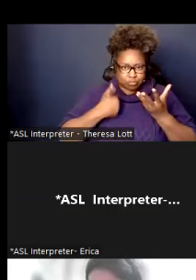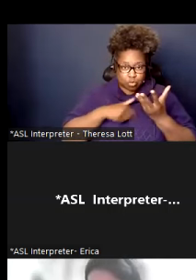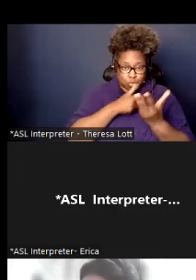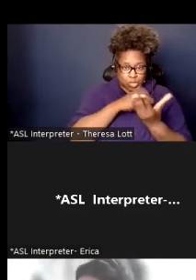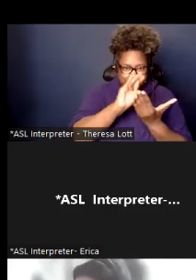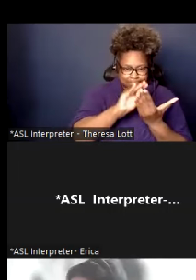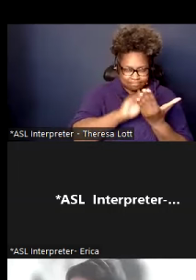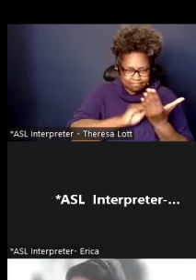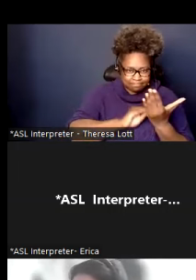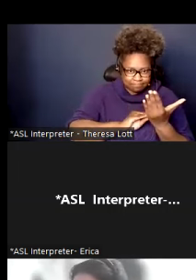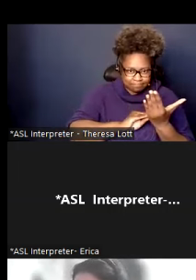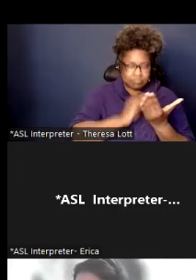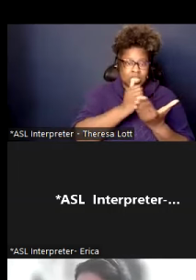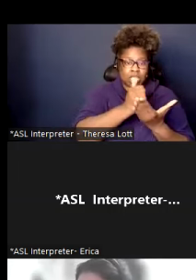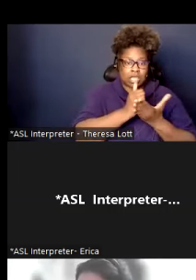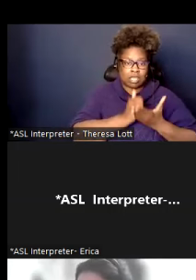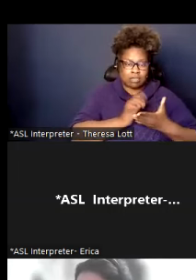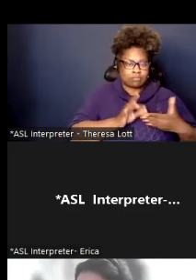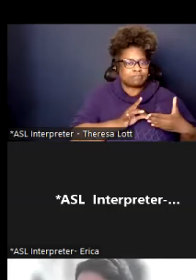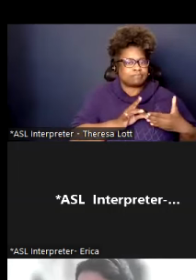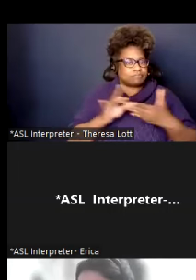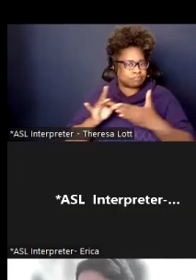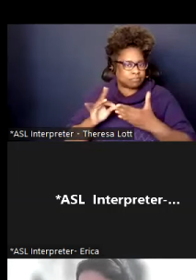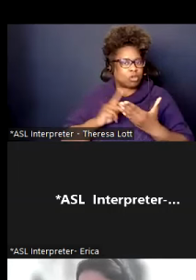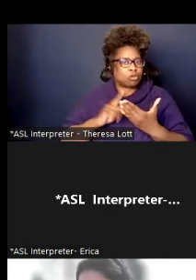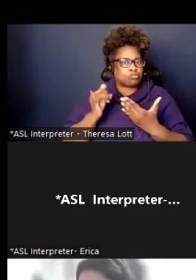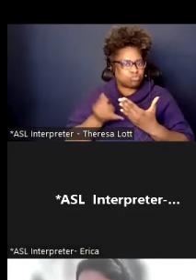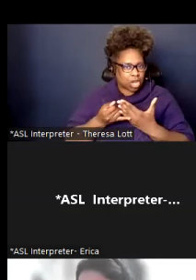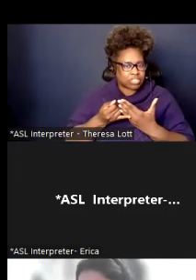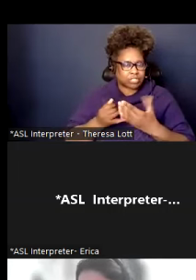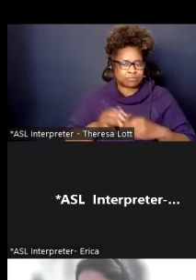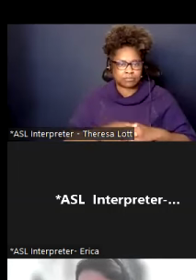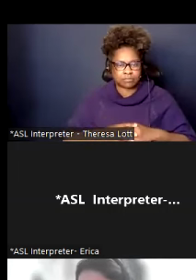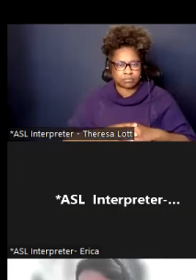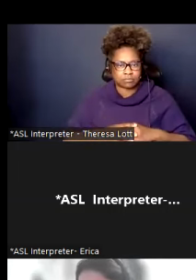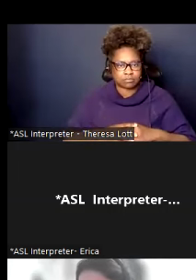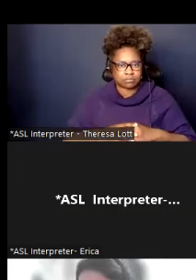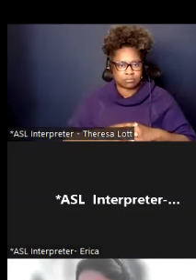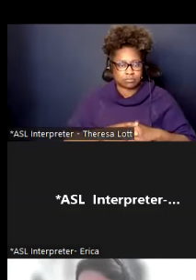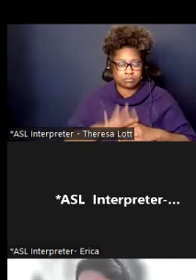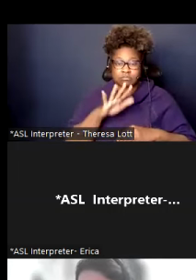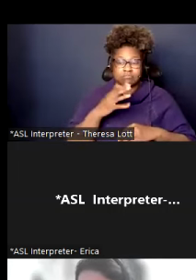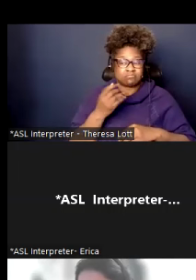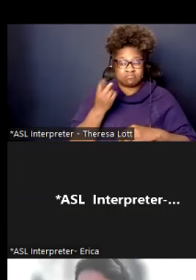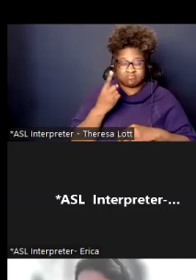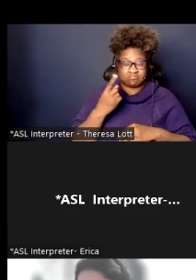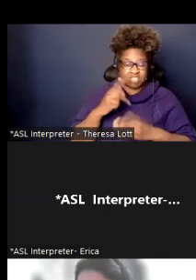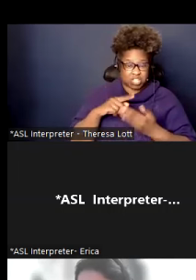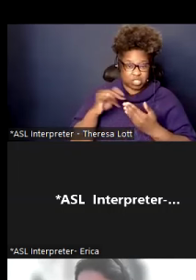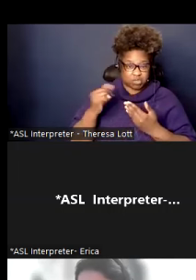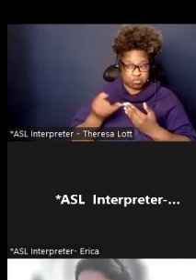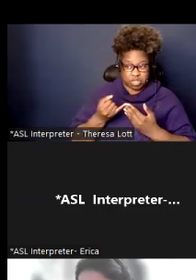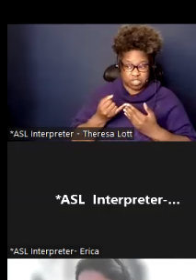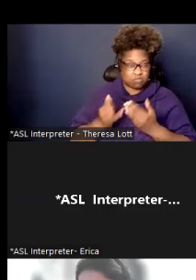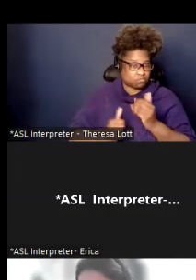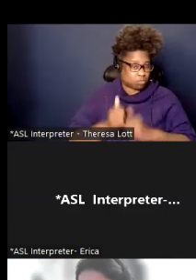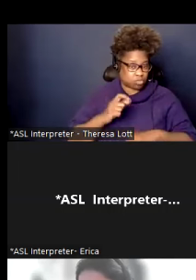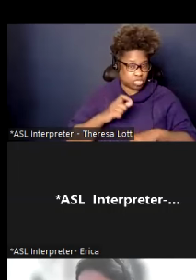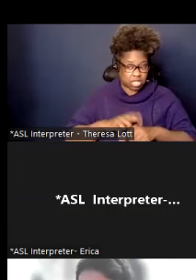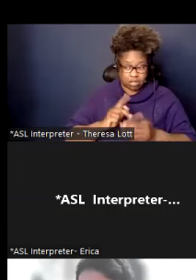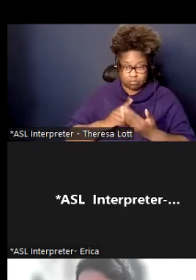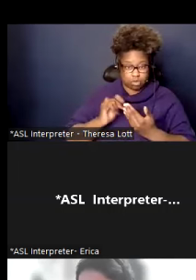direct the project. It's not often that I get to participate in these meetings